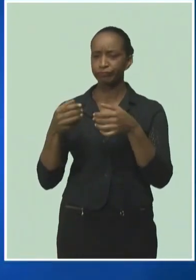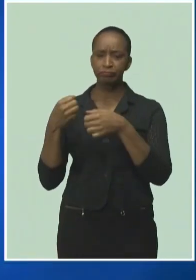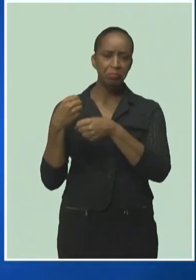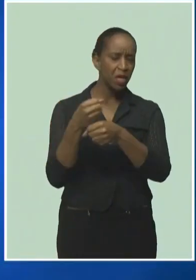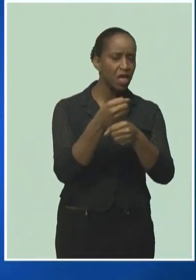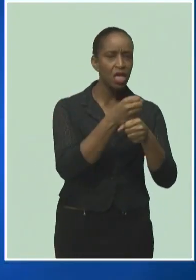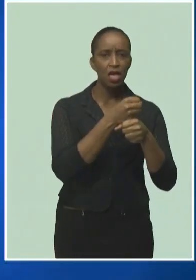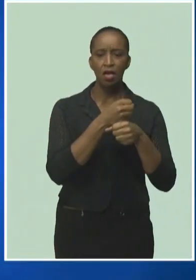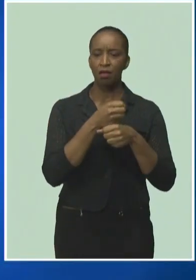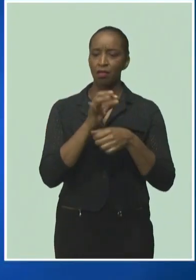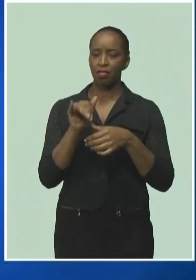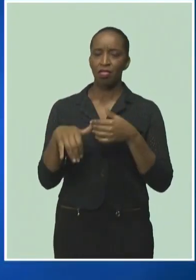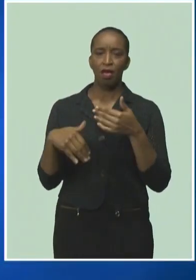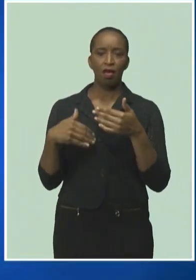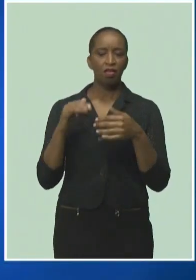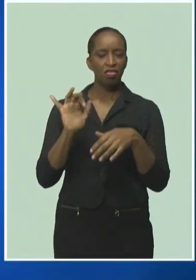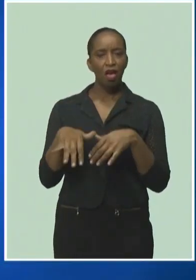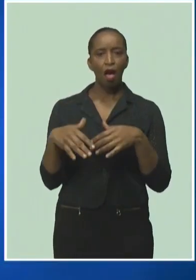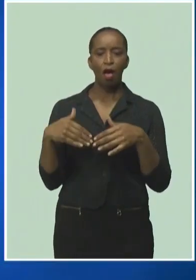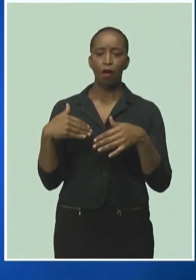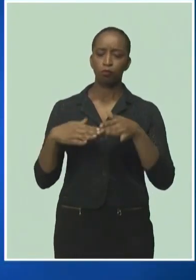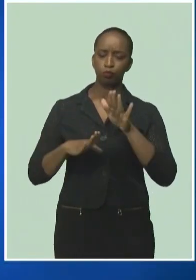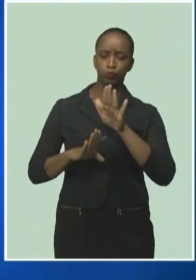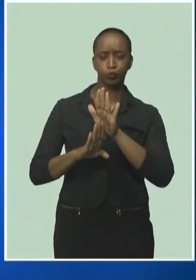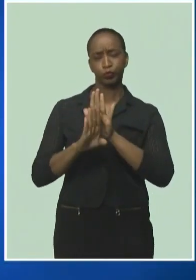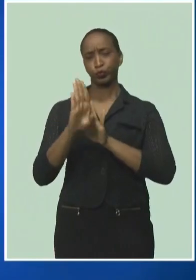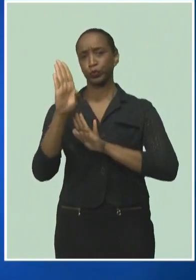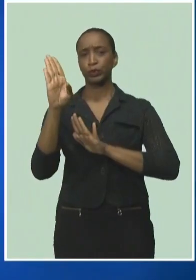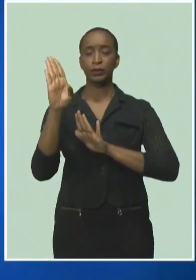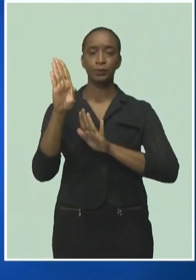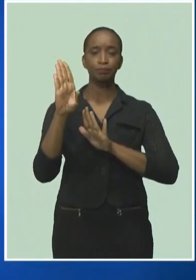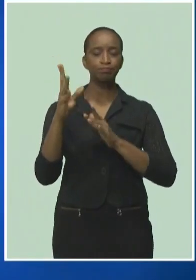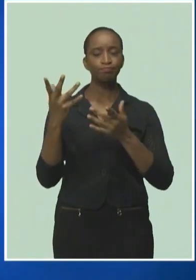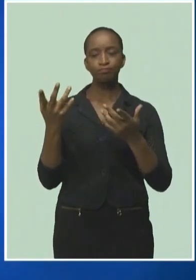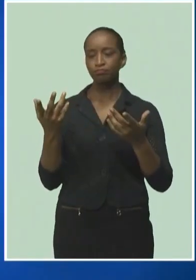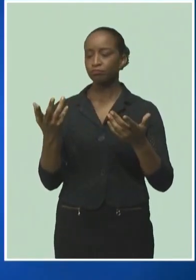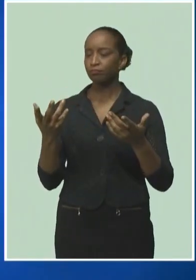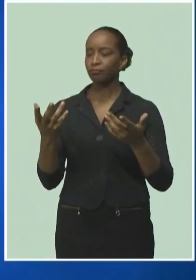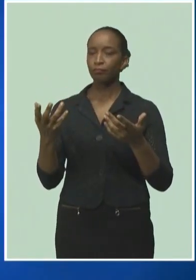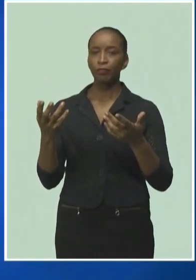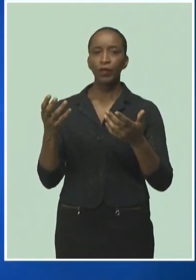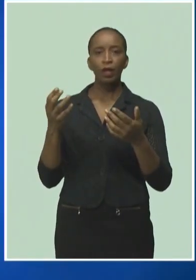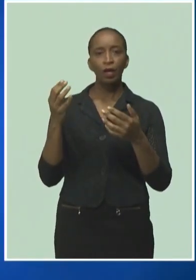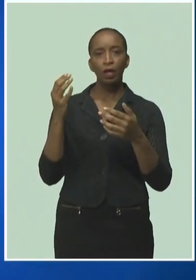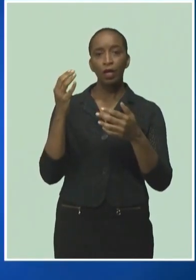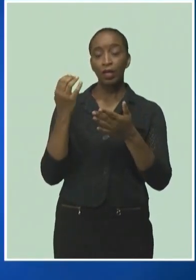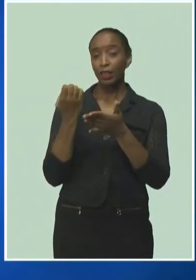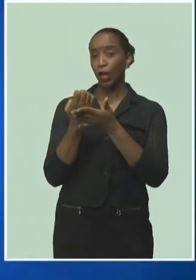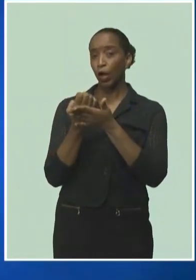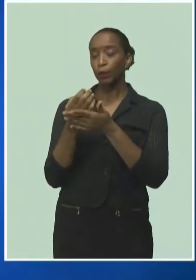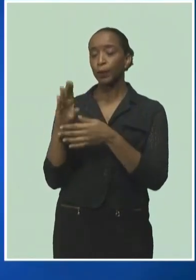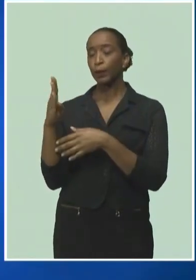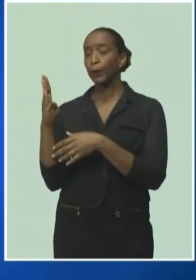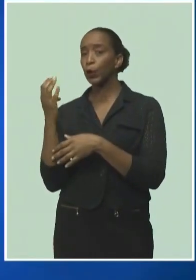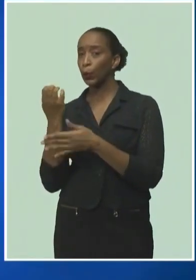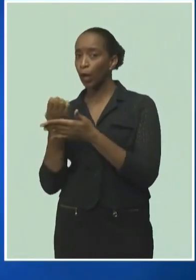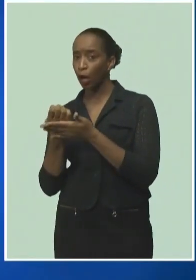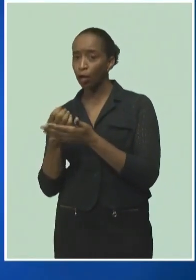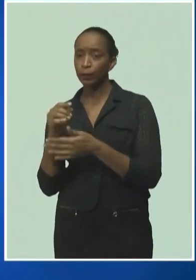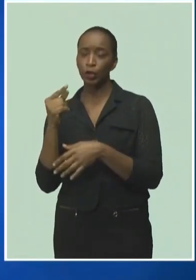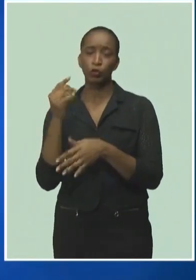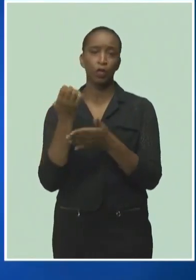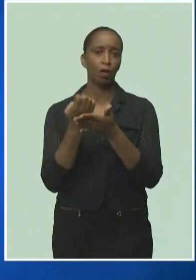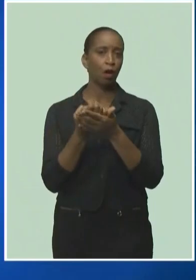open space in the digital economy, in the blue economy, in the green economy, in the orange economy, that we have